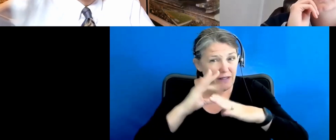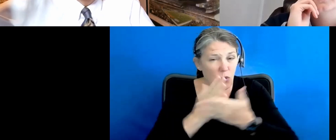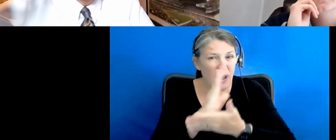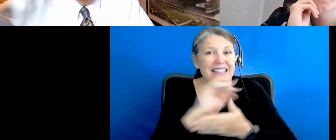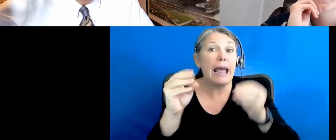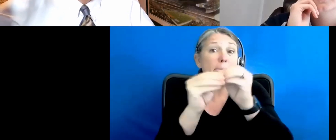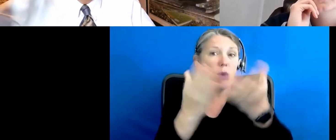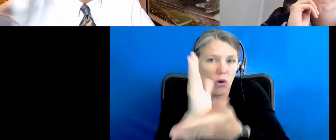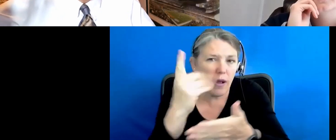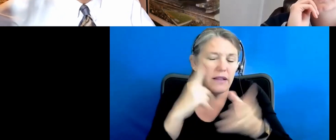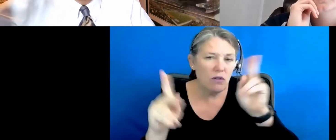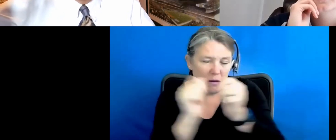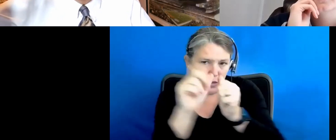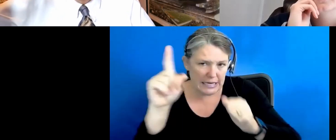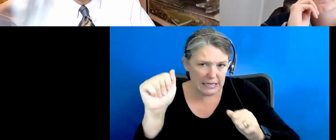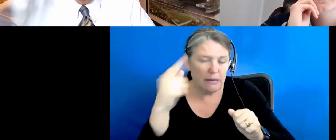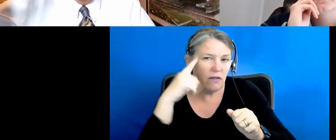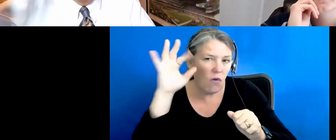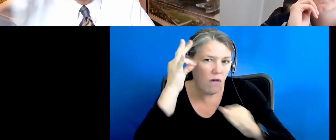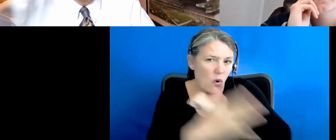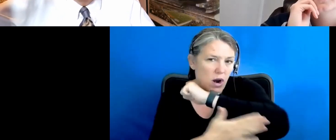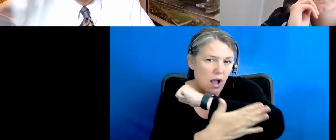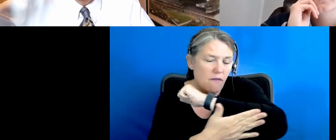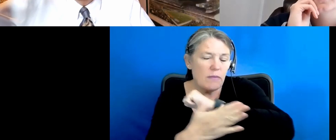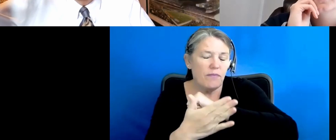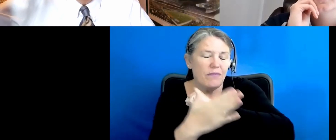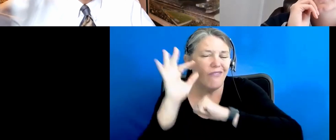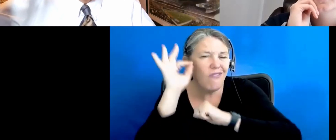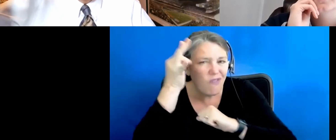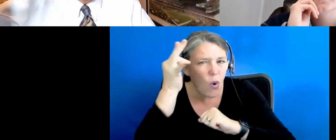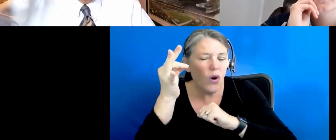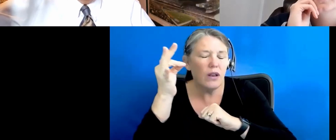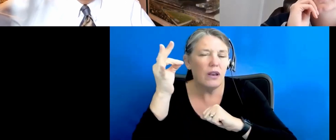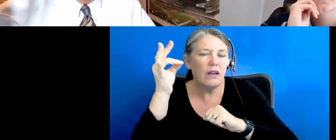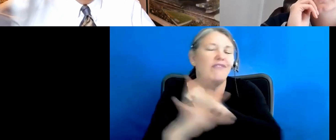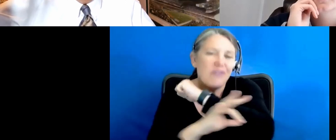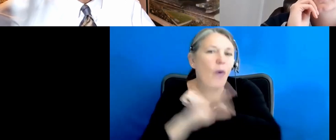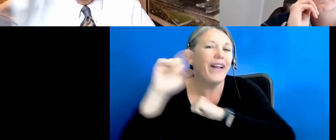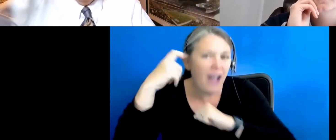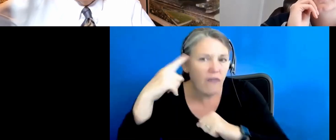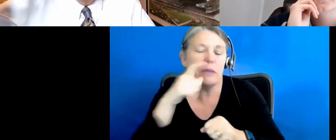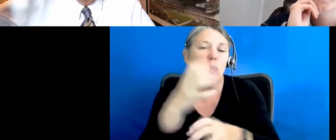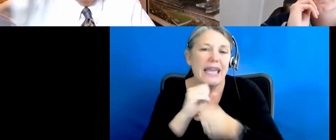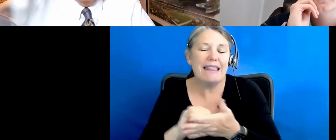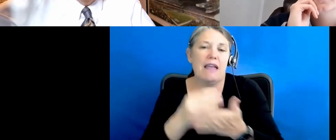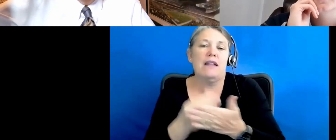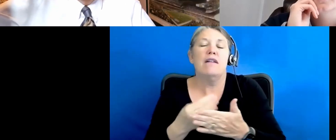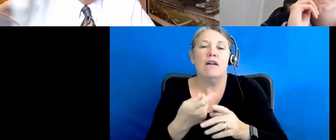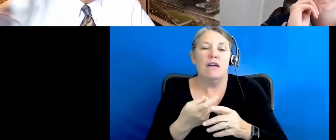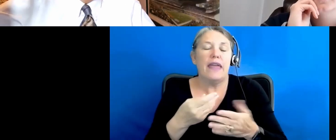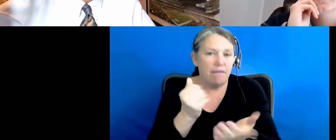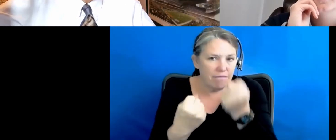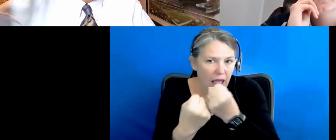people with disabilities for those foreign governments that receive our federal financial assistance. NCD has traveled to other